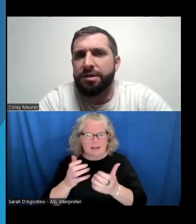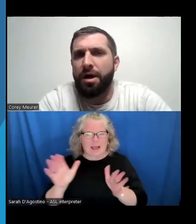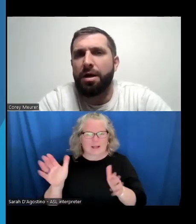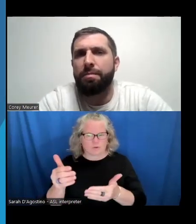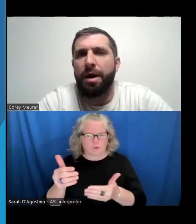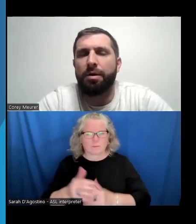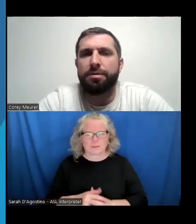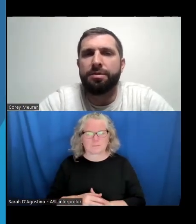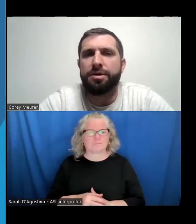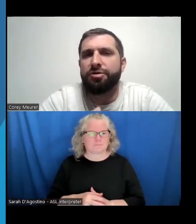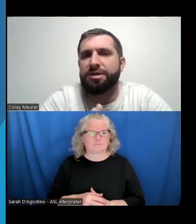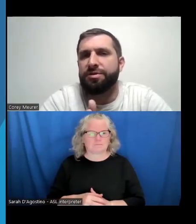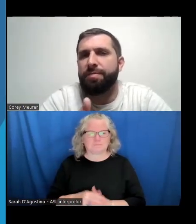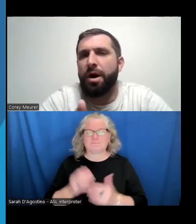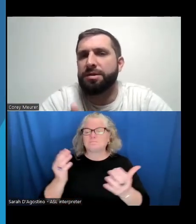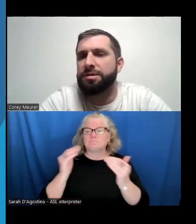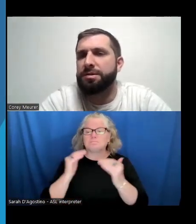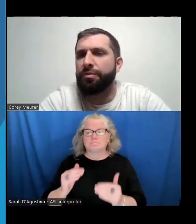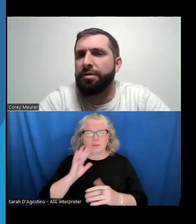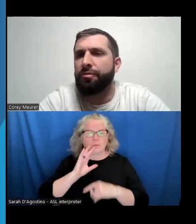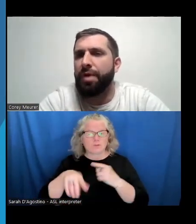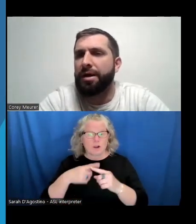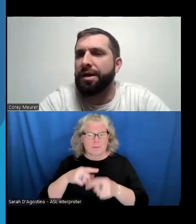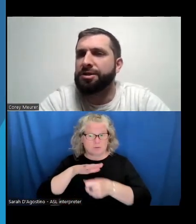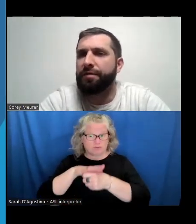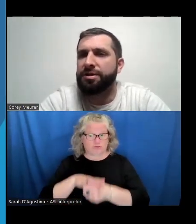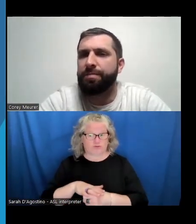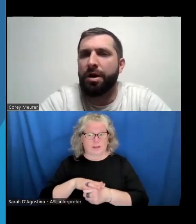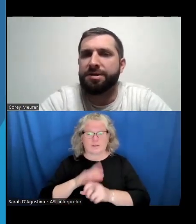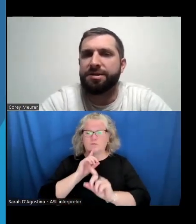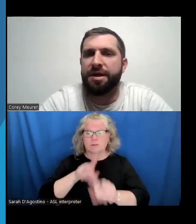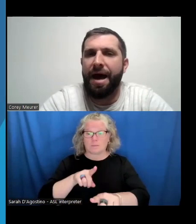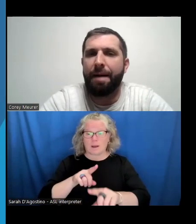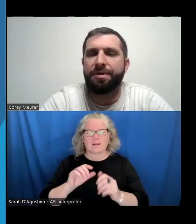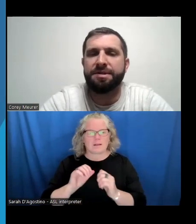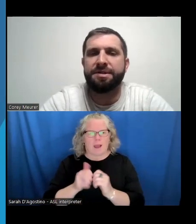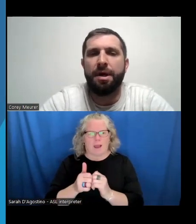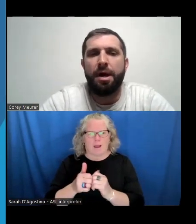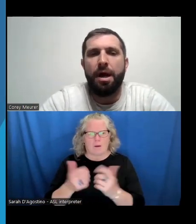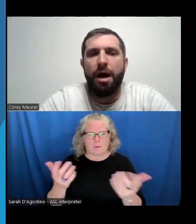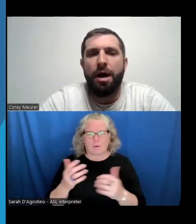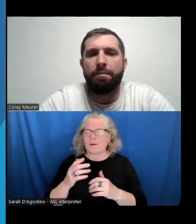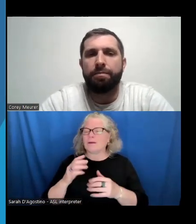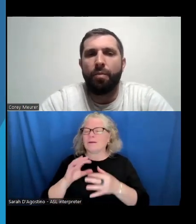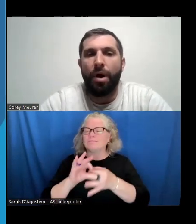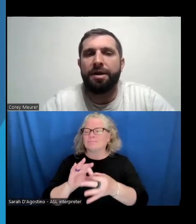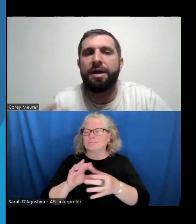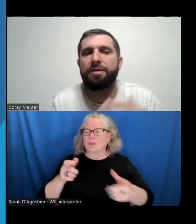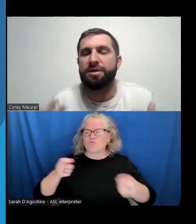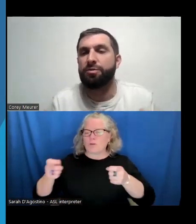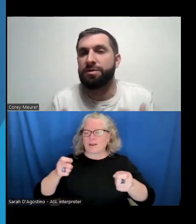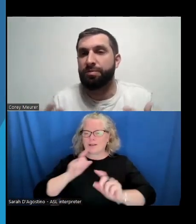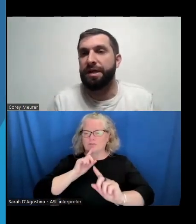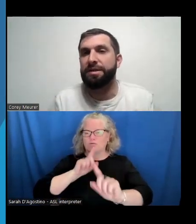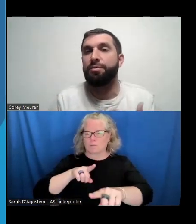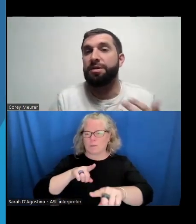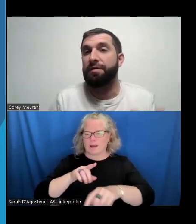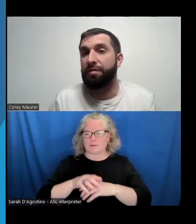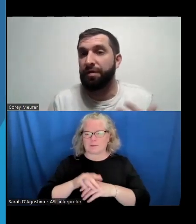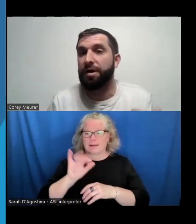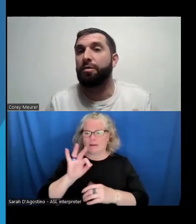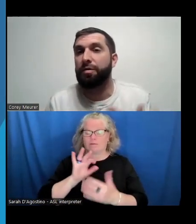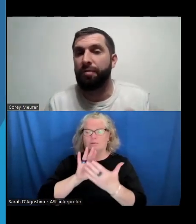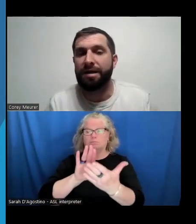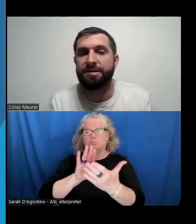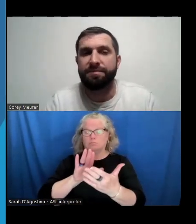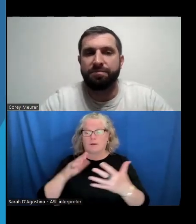Next, I want to talk about the stress response. So really the regulation of responses that happens when an individual is presented with